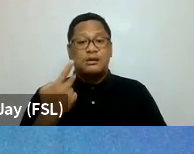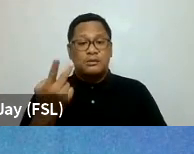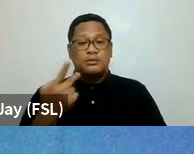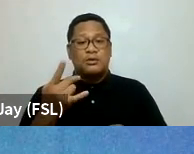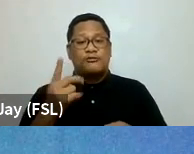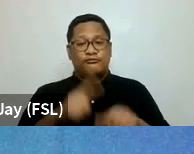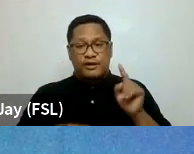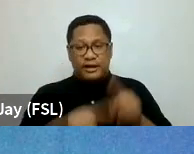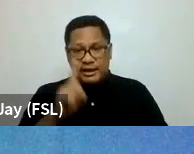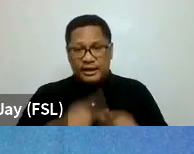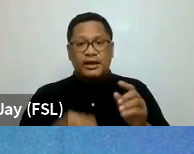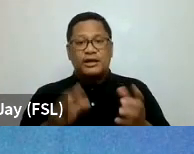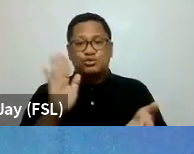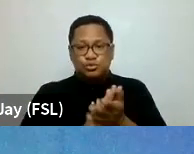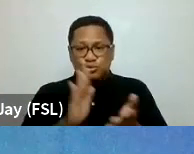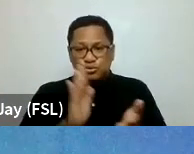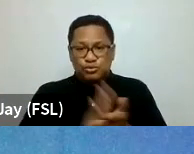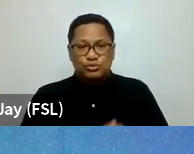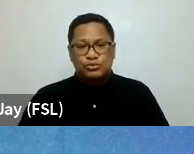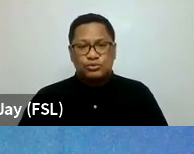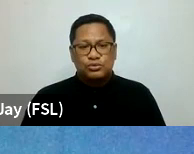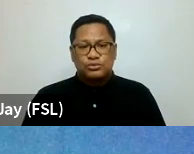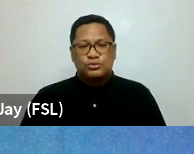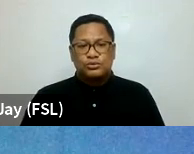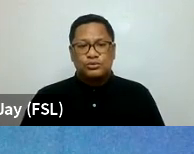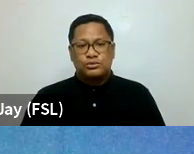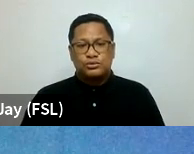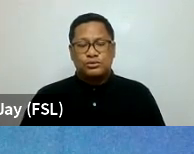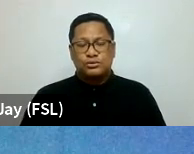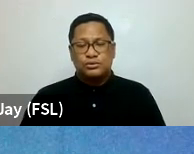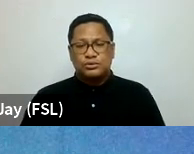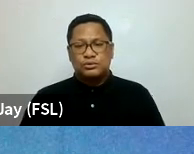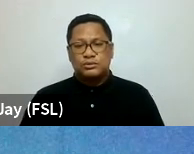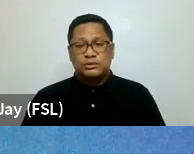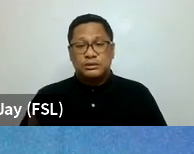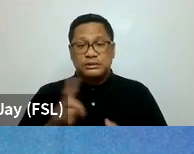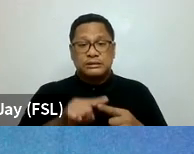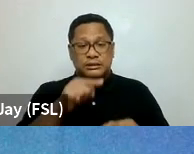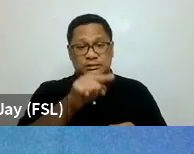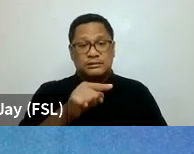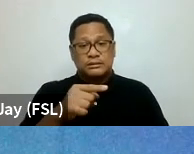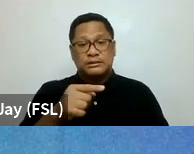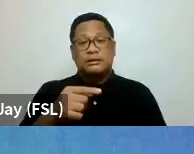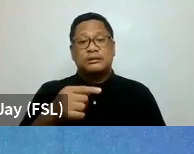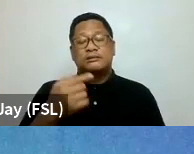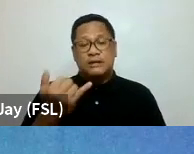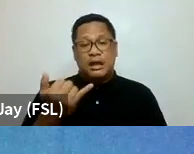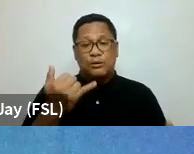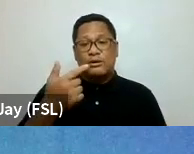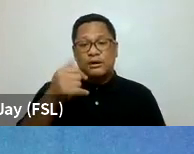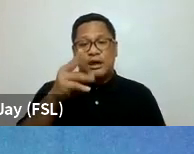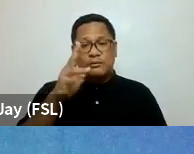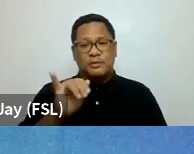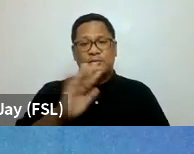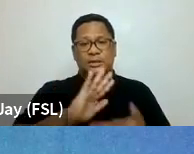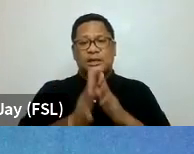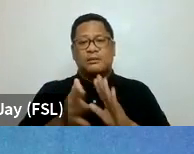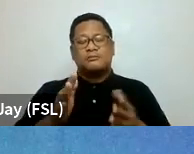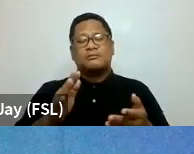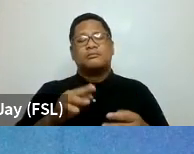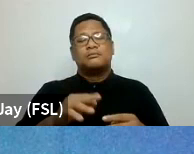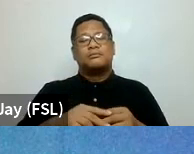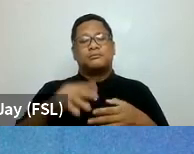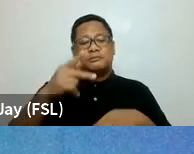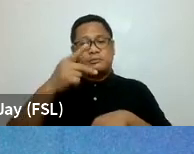Ito kasama ko si Gabby now became one of the high principals of Ateneo High School. Itong guy